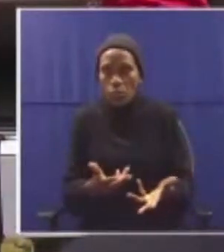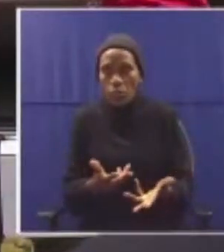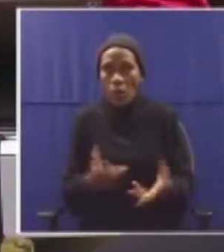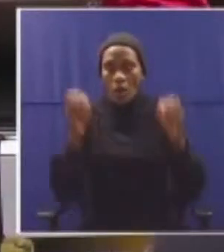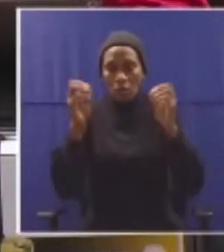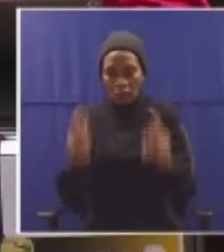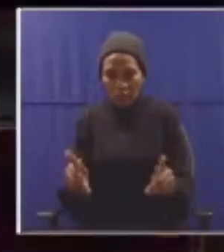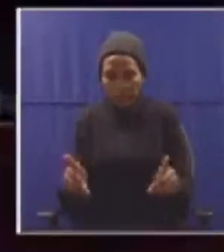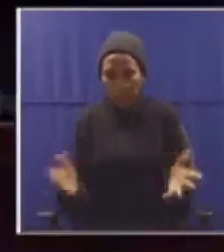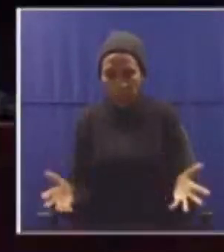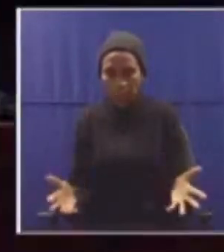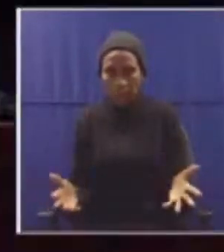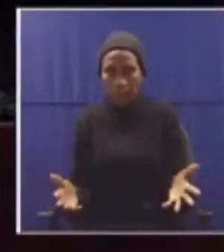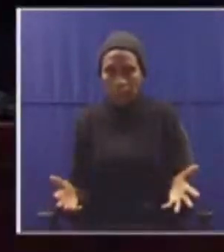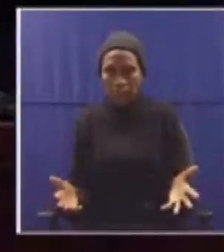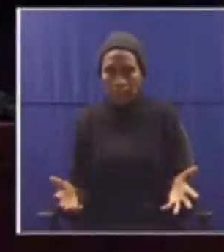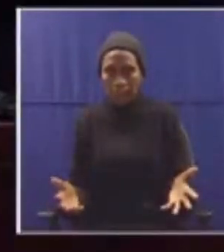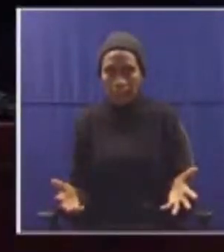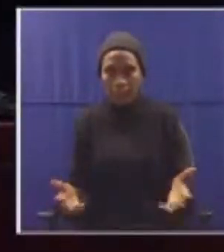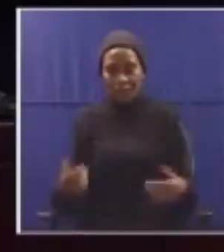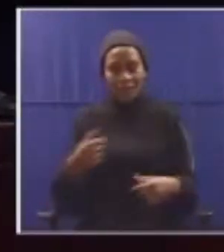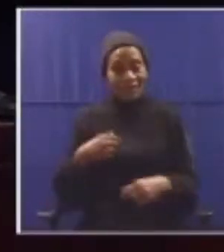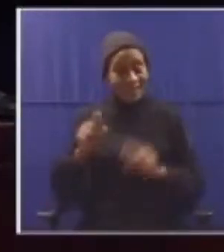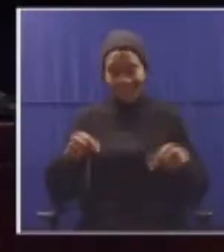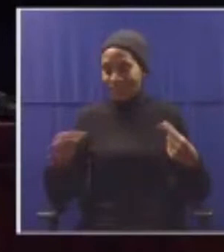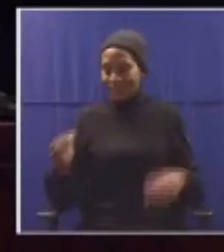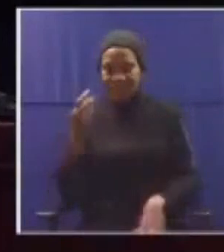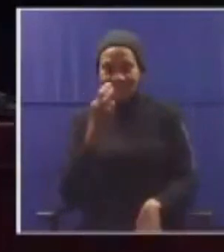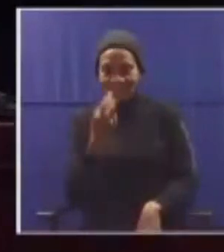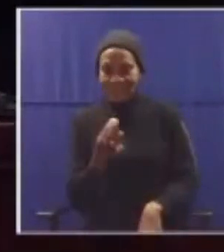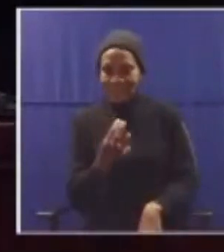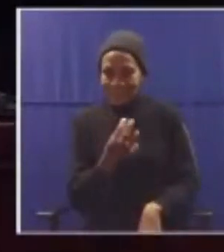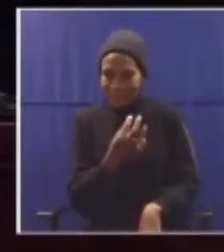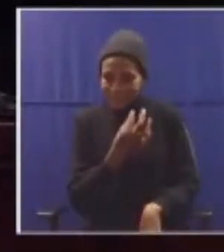Okay, I'm not going to say